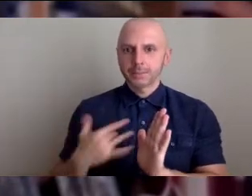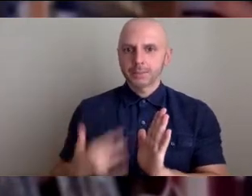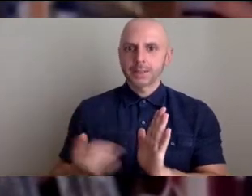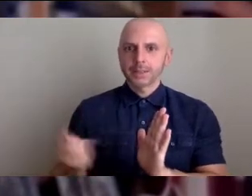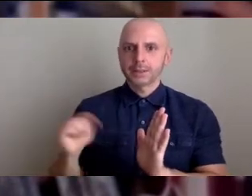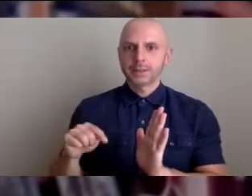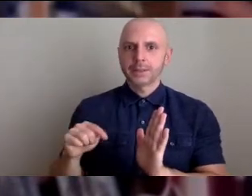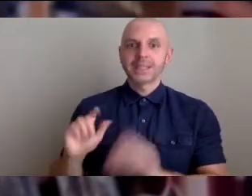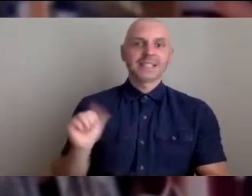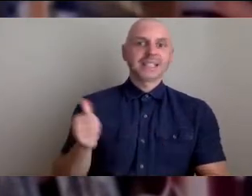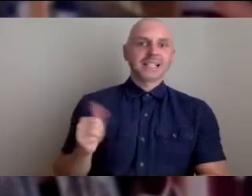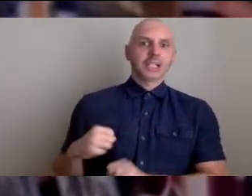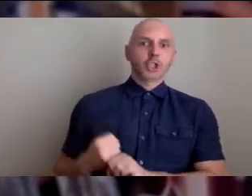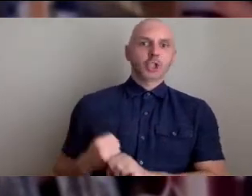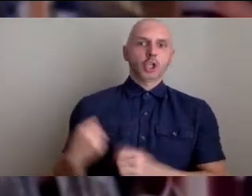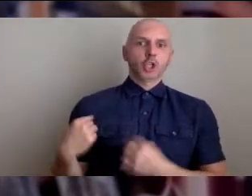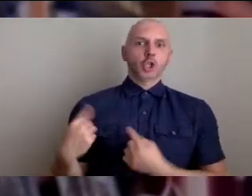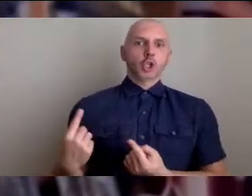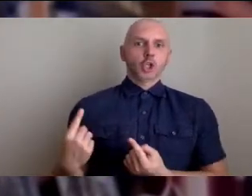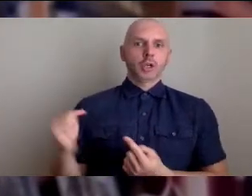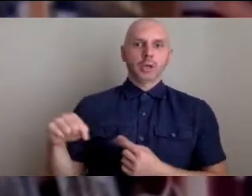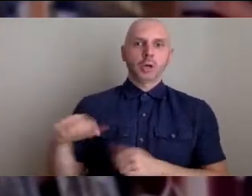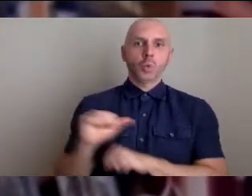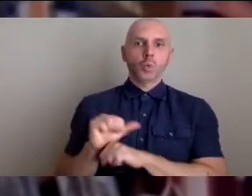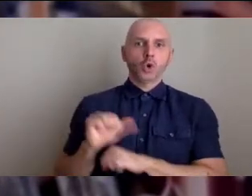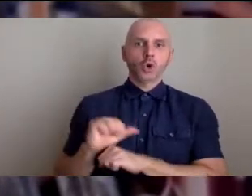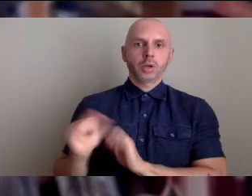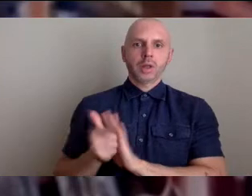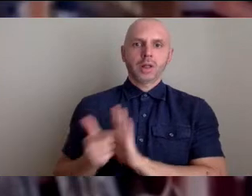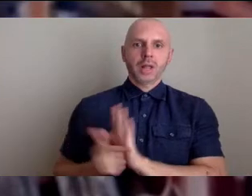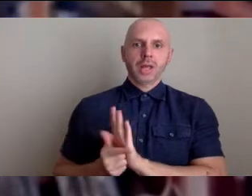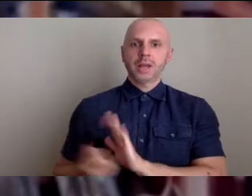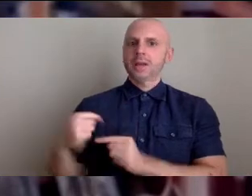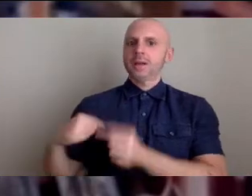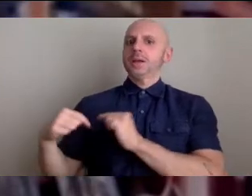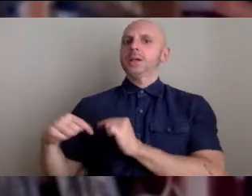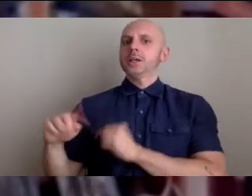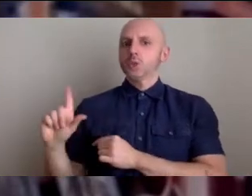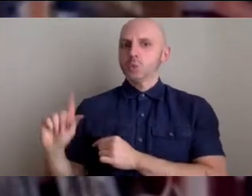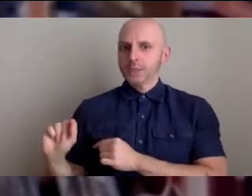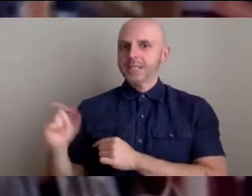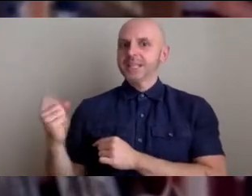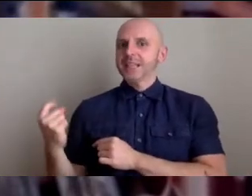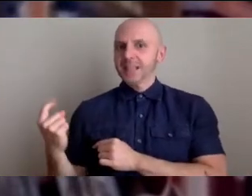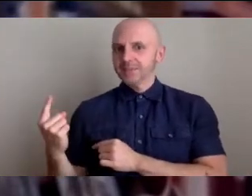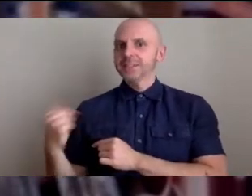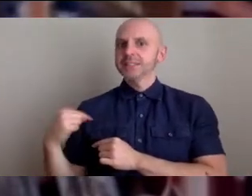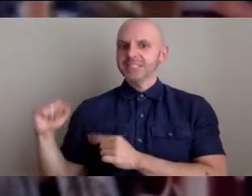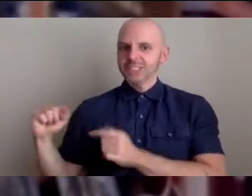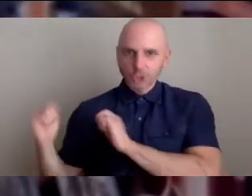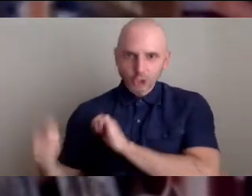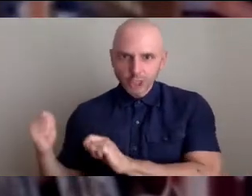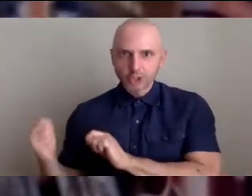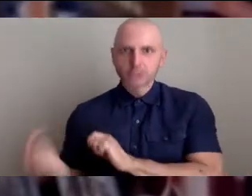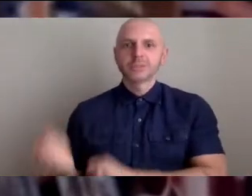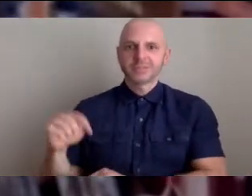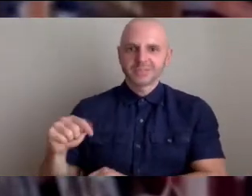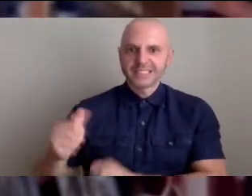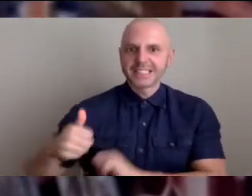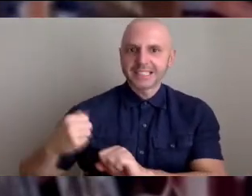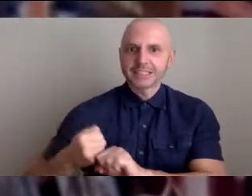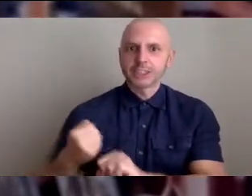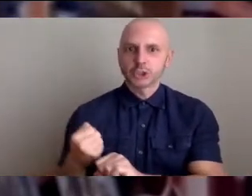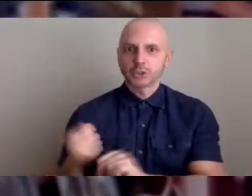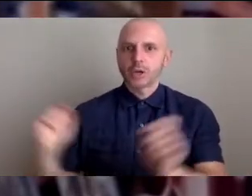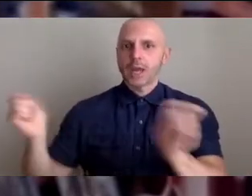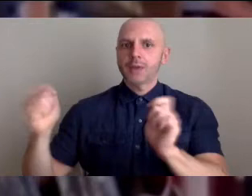to the Quebec's corporate law that took place in 2011. Importantly, students have been helping